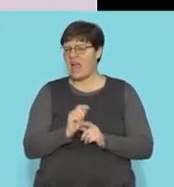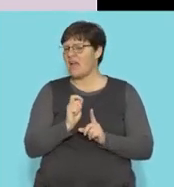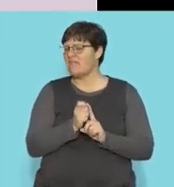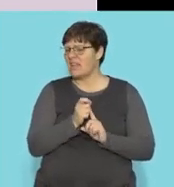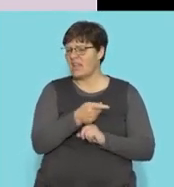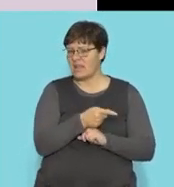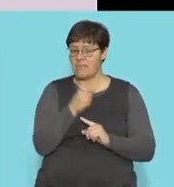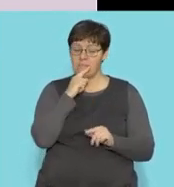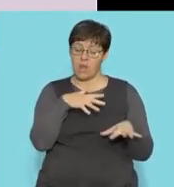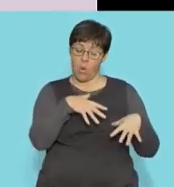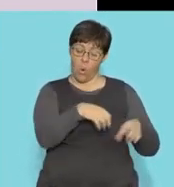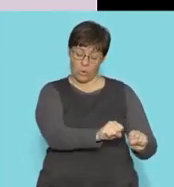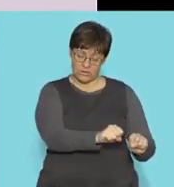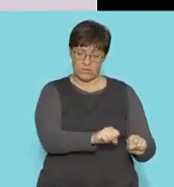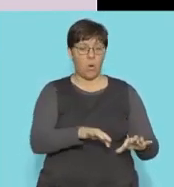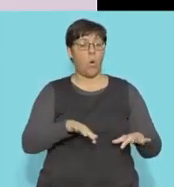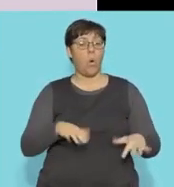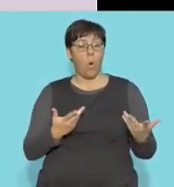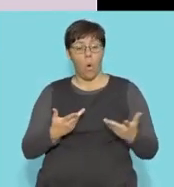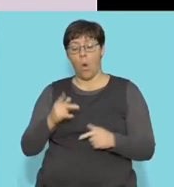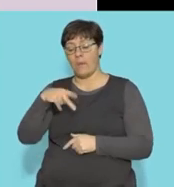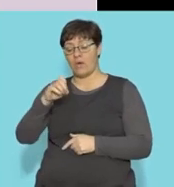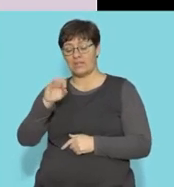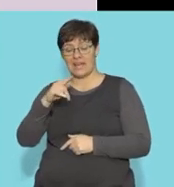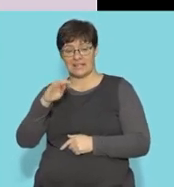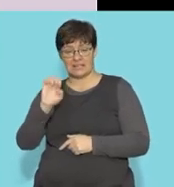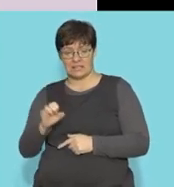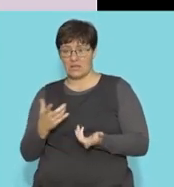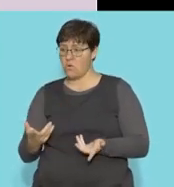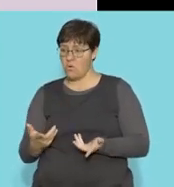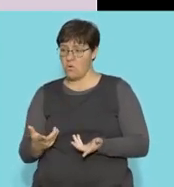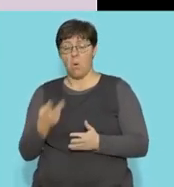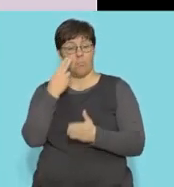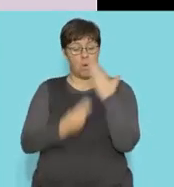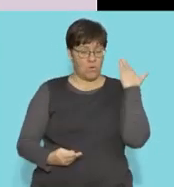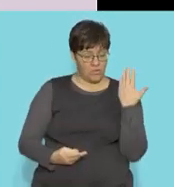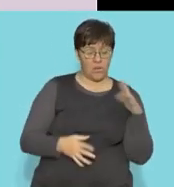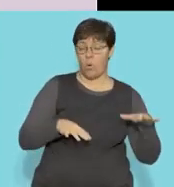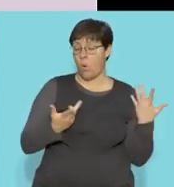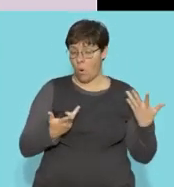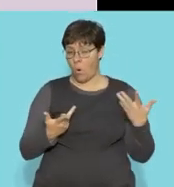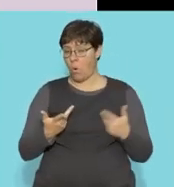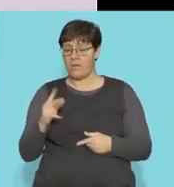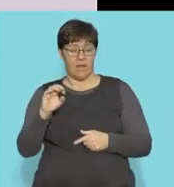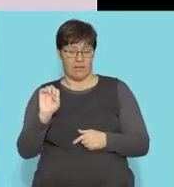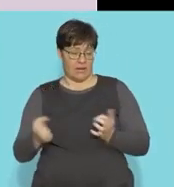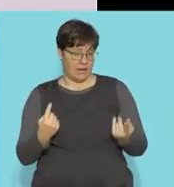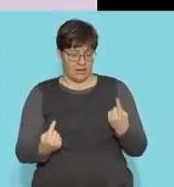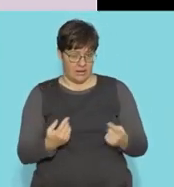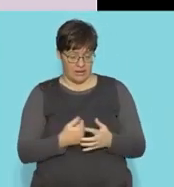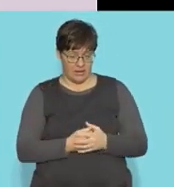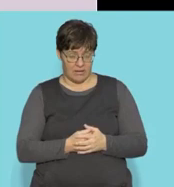flea? Is it the host? Is it the parasite? Is it both? Or is it